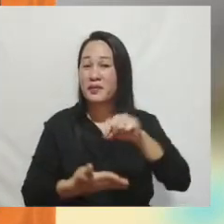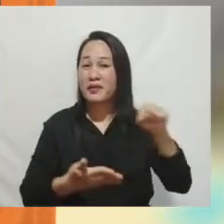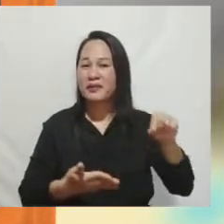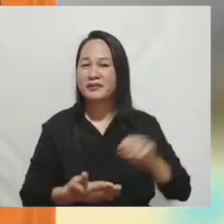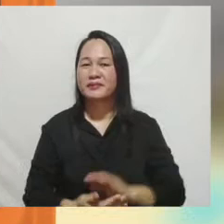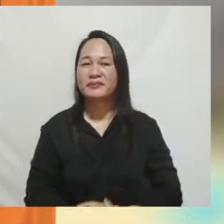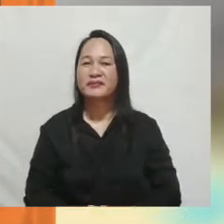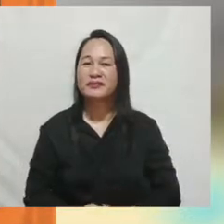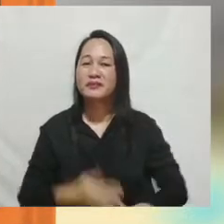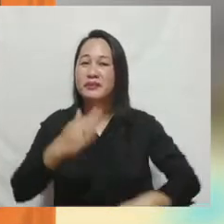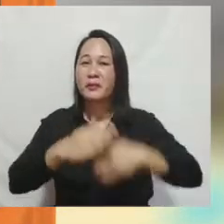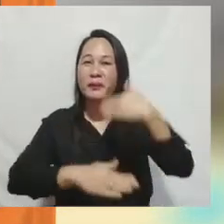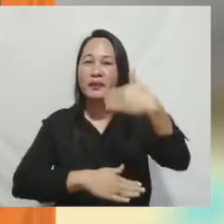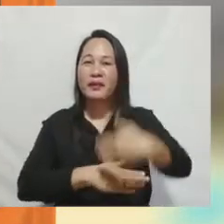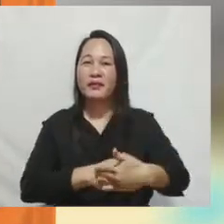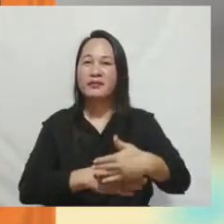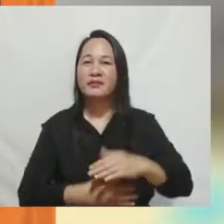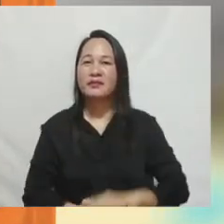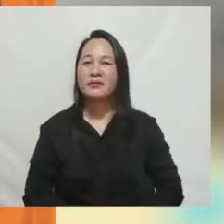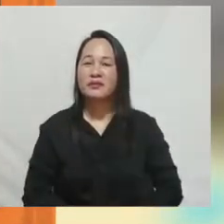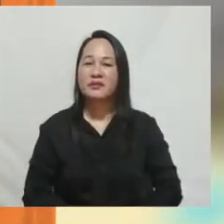Next.